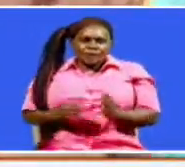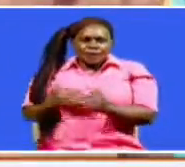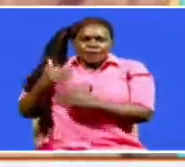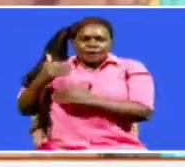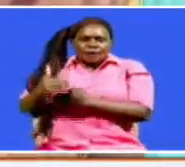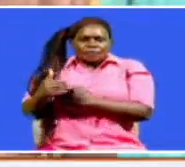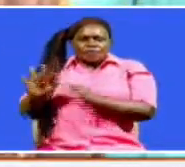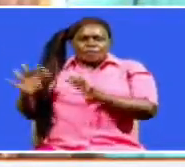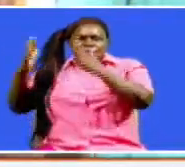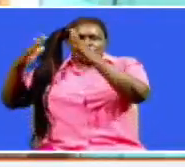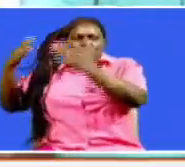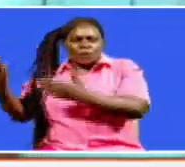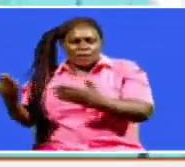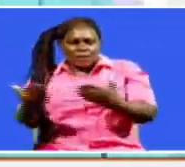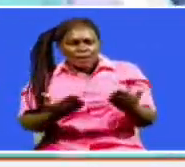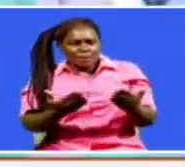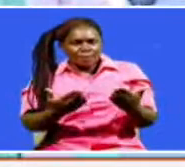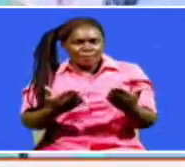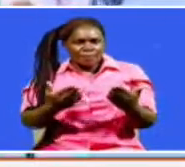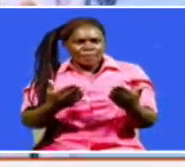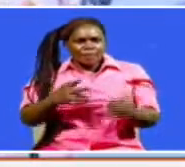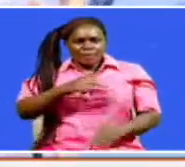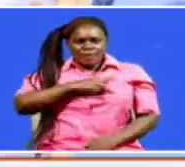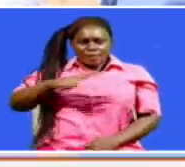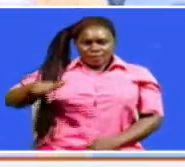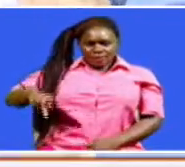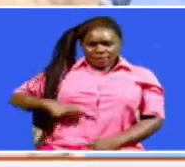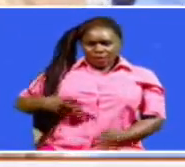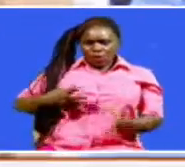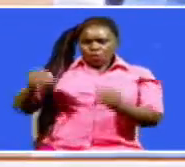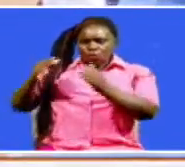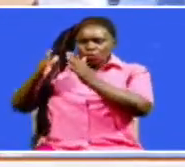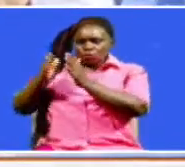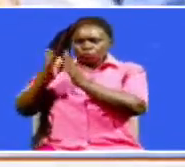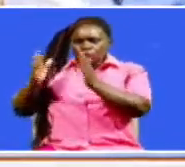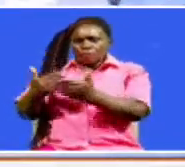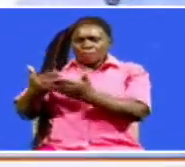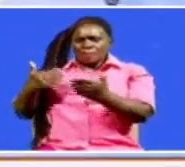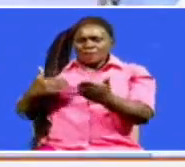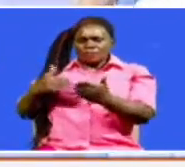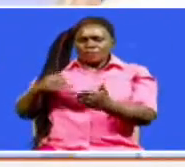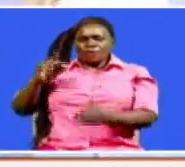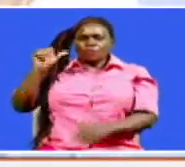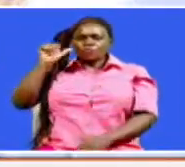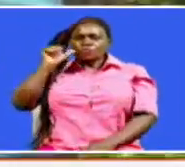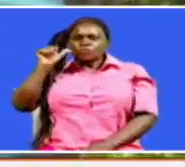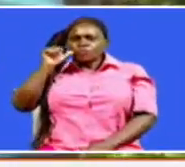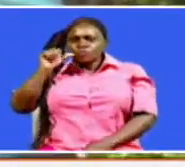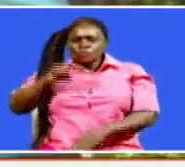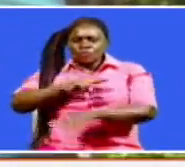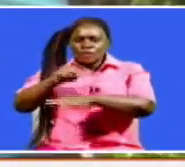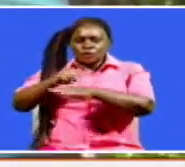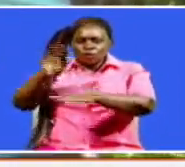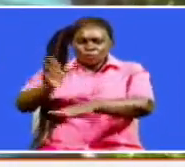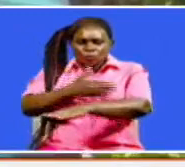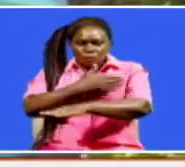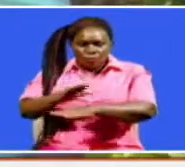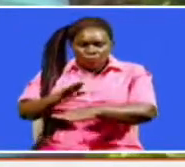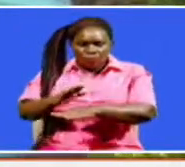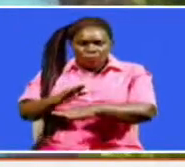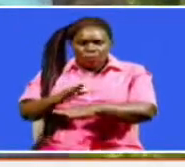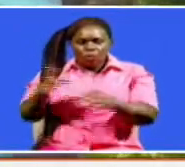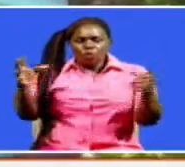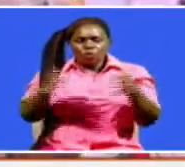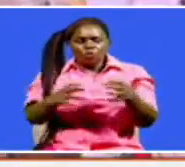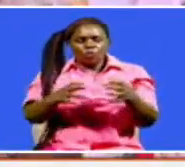After a ceremonial welcome, His Majesty proceeded to the dais ahead of the British and Kenyan national anthems played by a